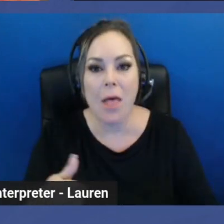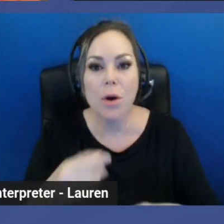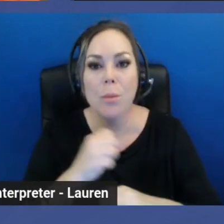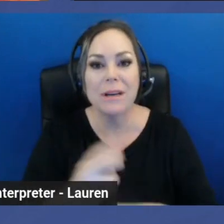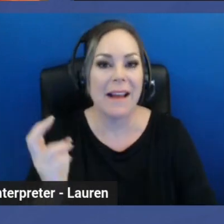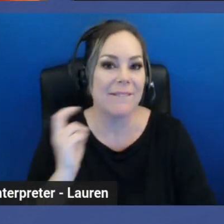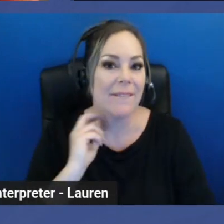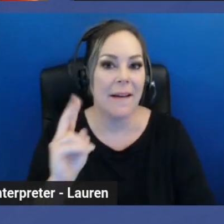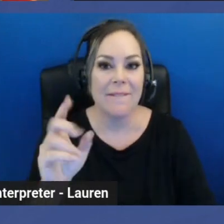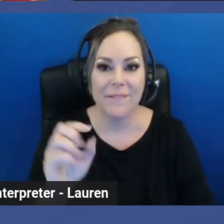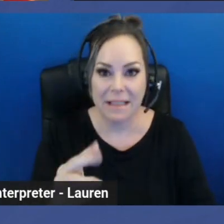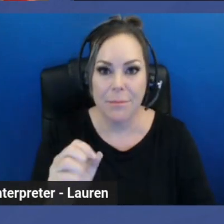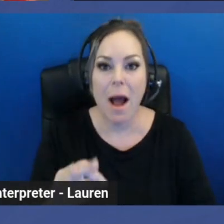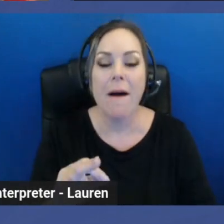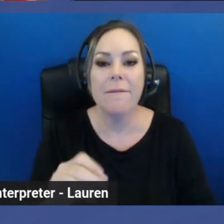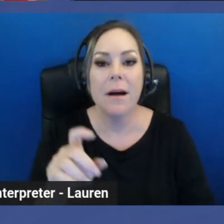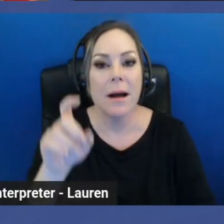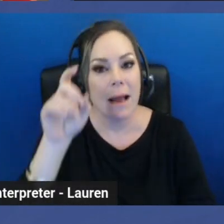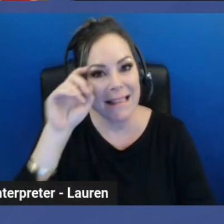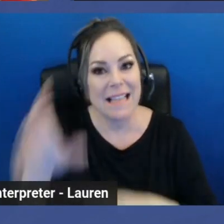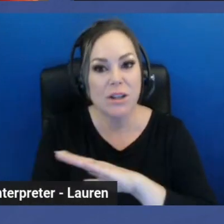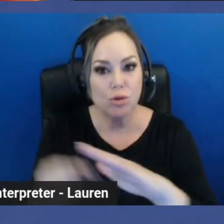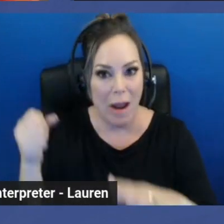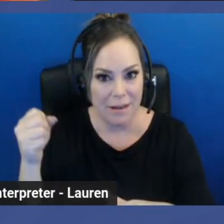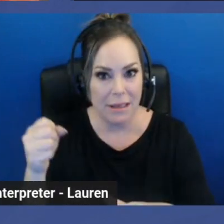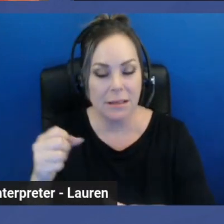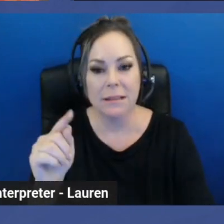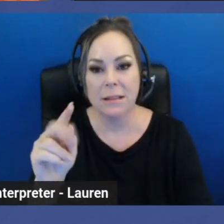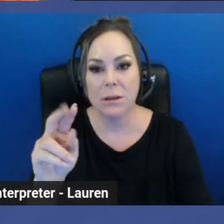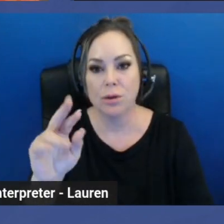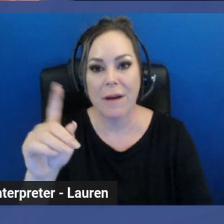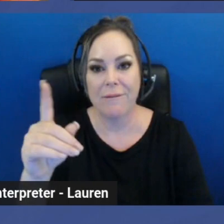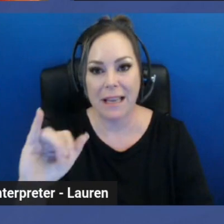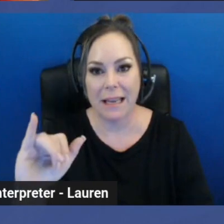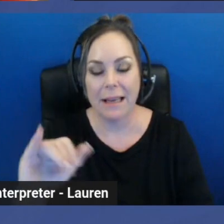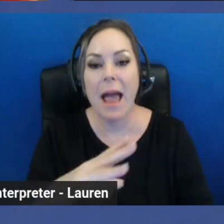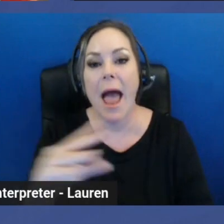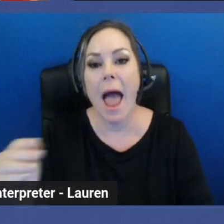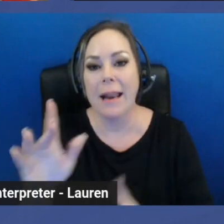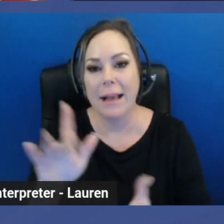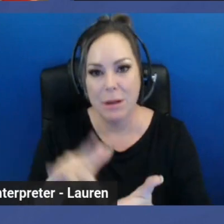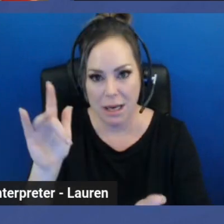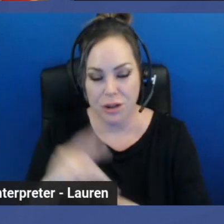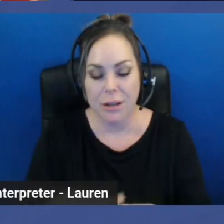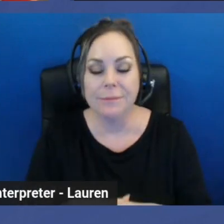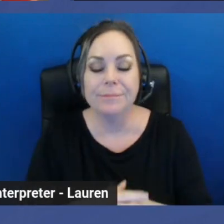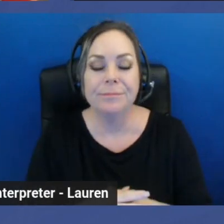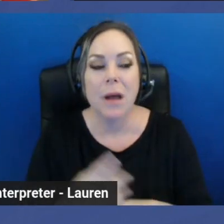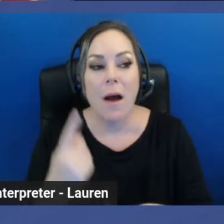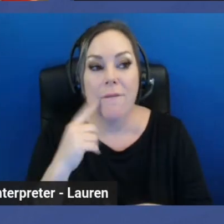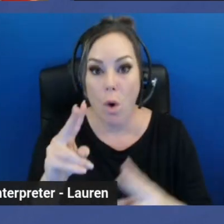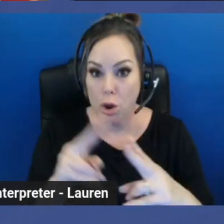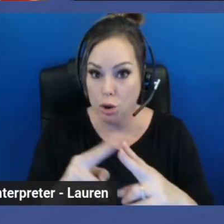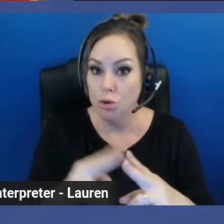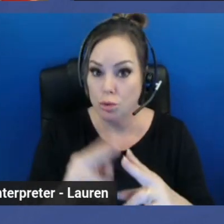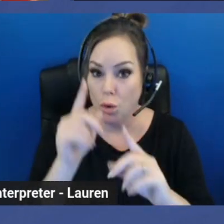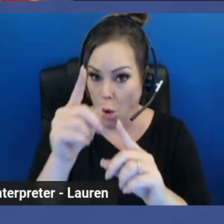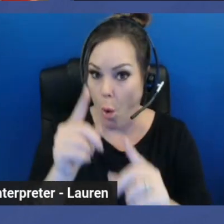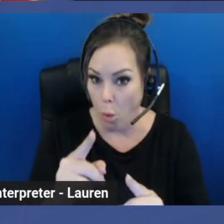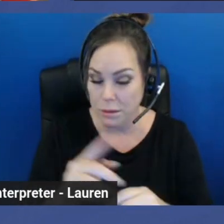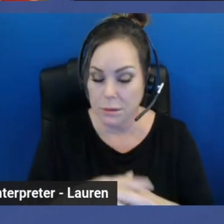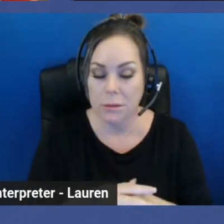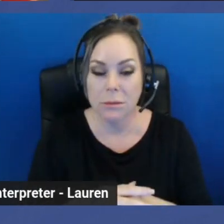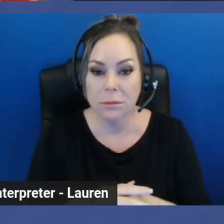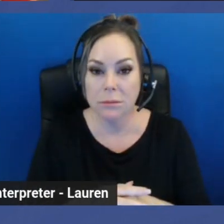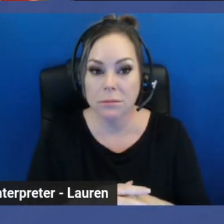victims of sex trafficking or sexual exploitation. And in the name of these, two laudable goals,